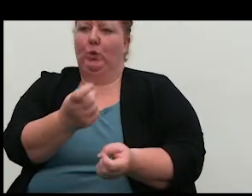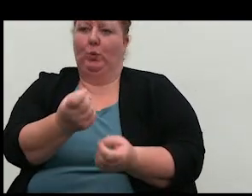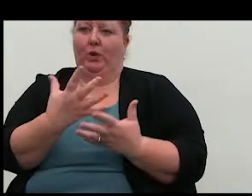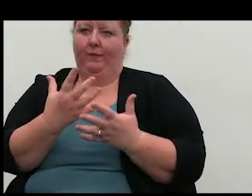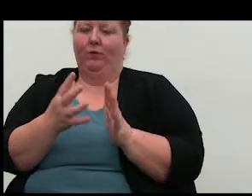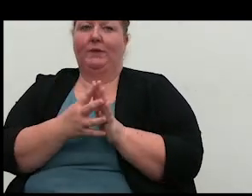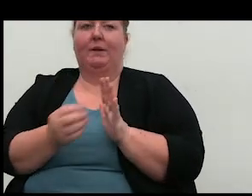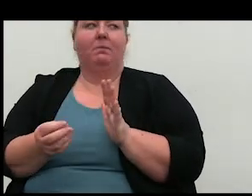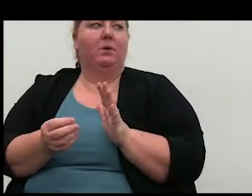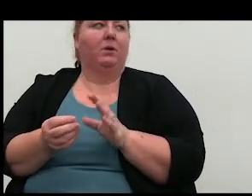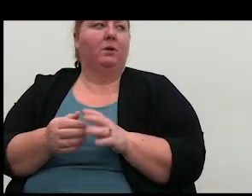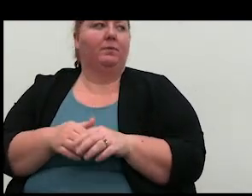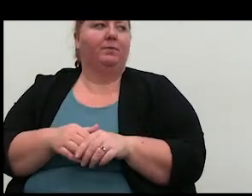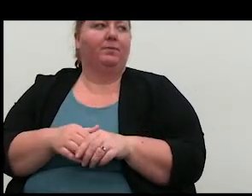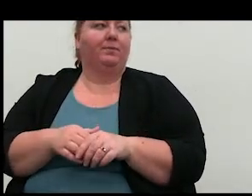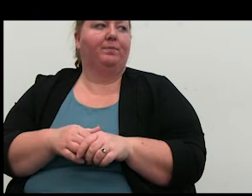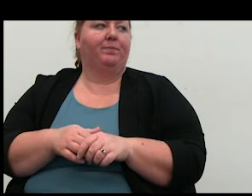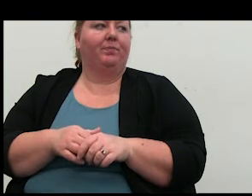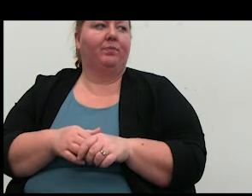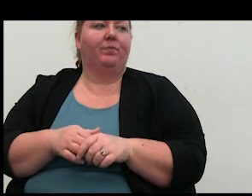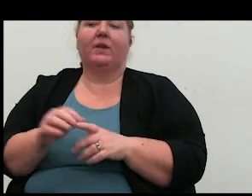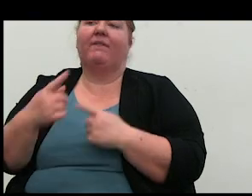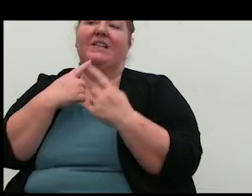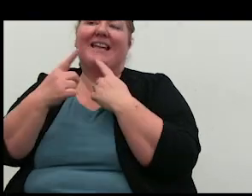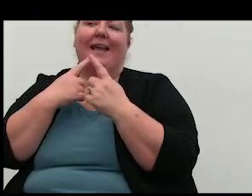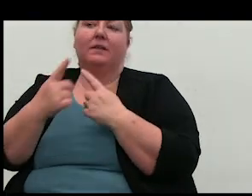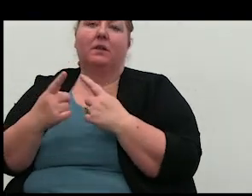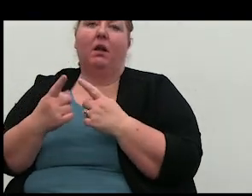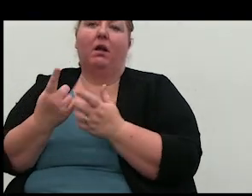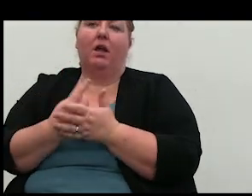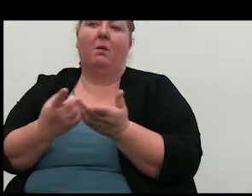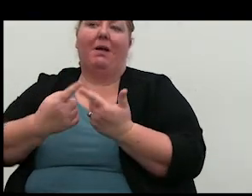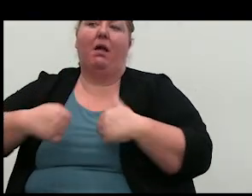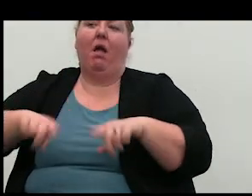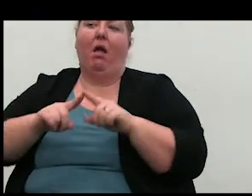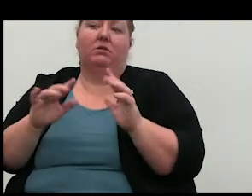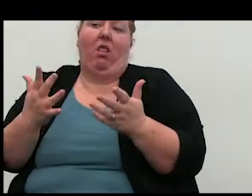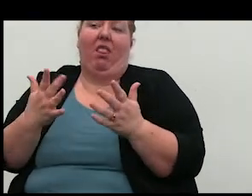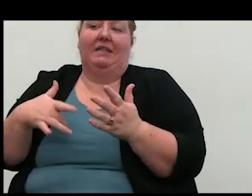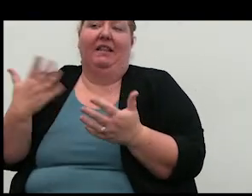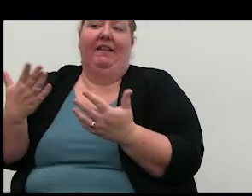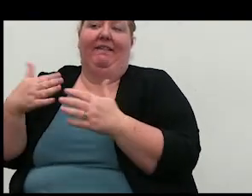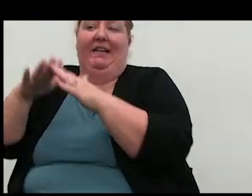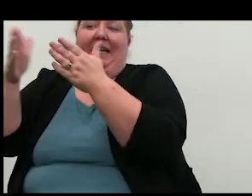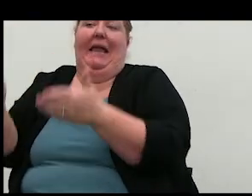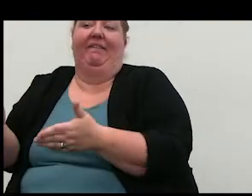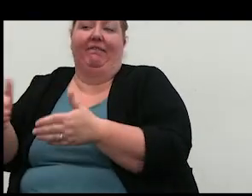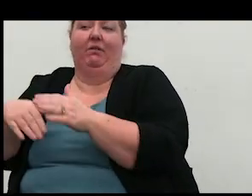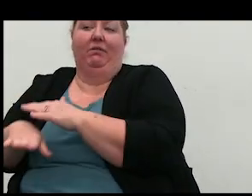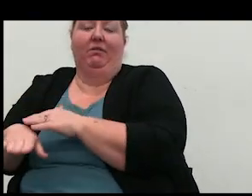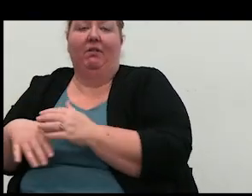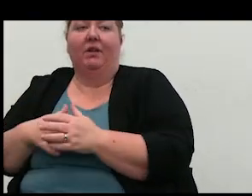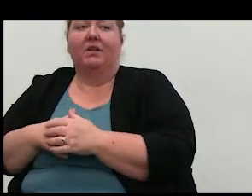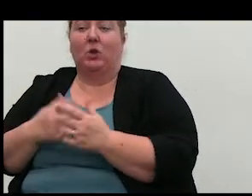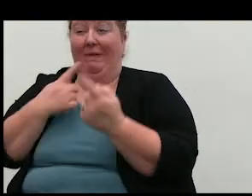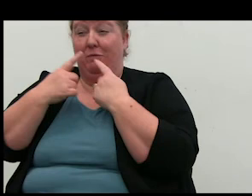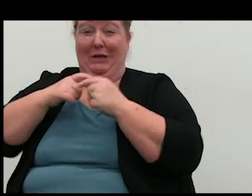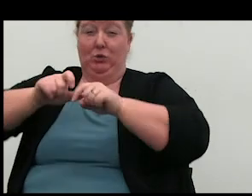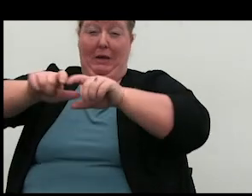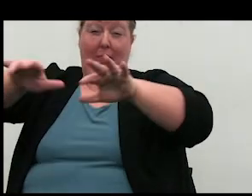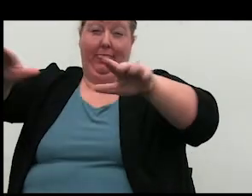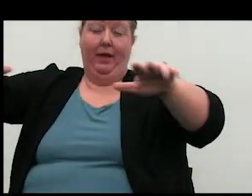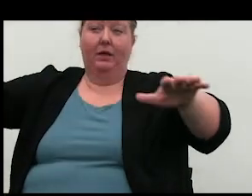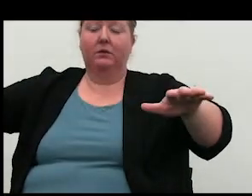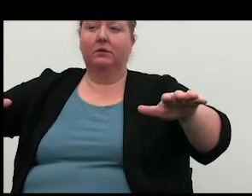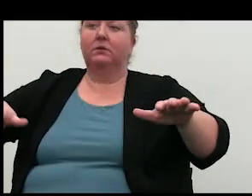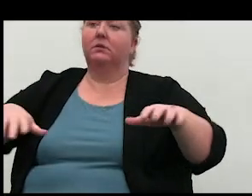example, they have data on all of us unless you live in a cave. So the information is already out there, and there's this